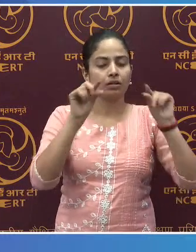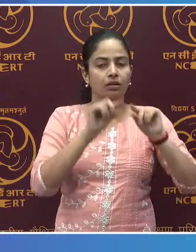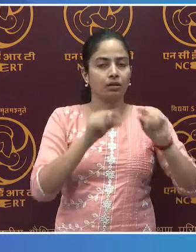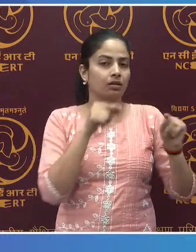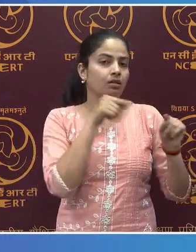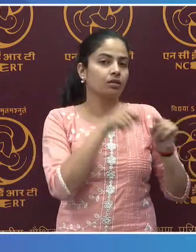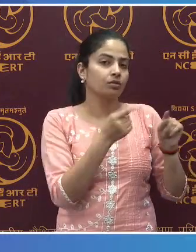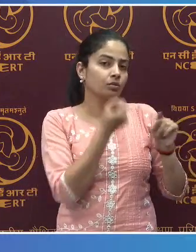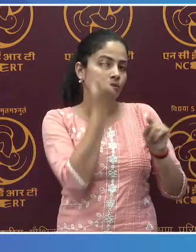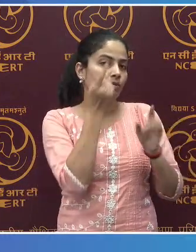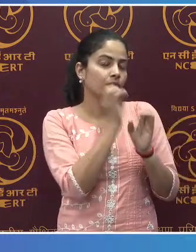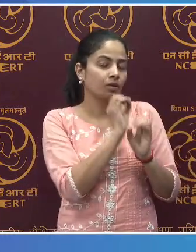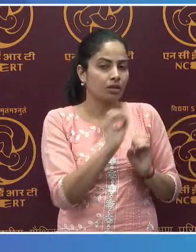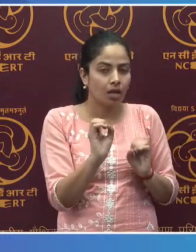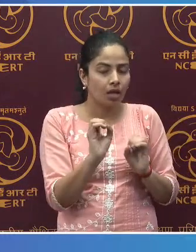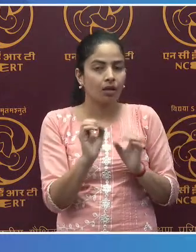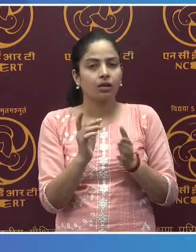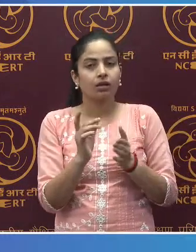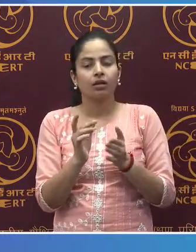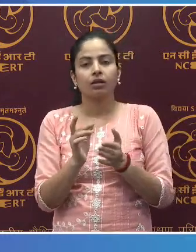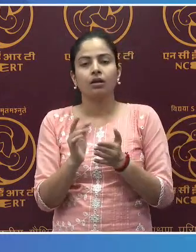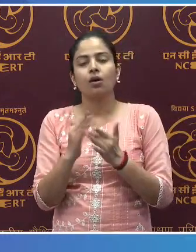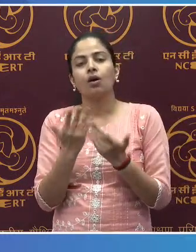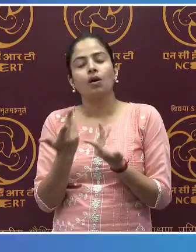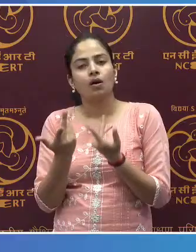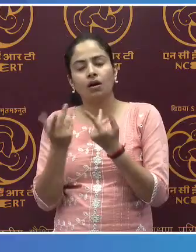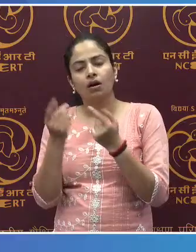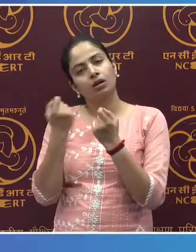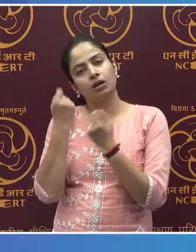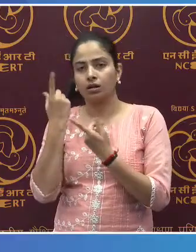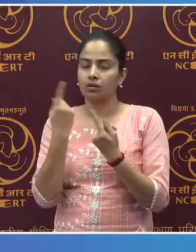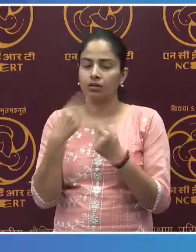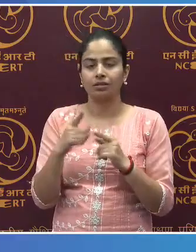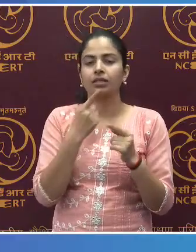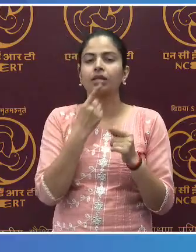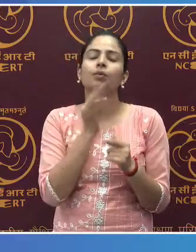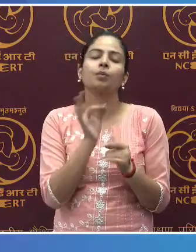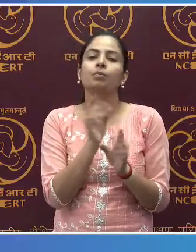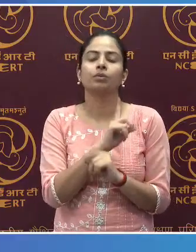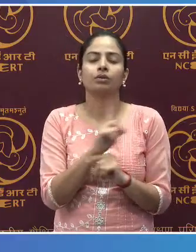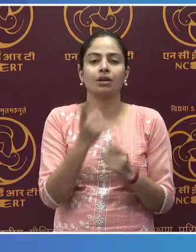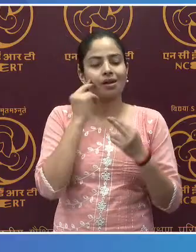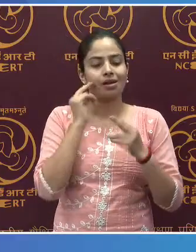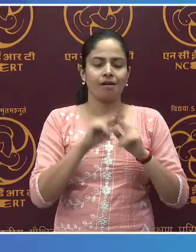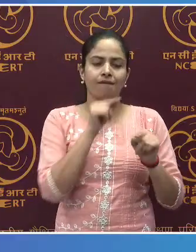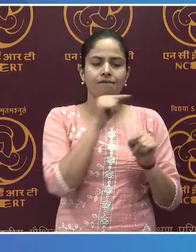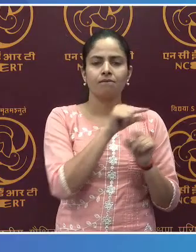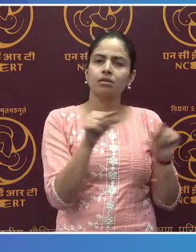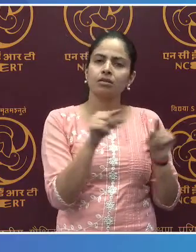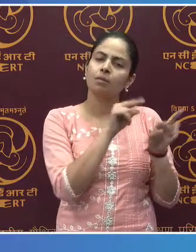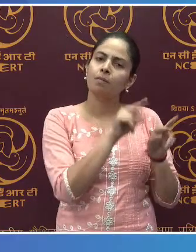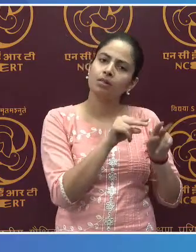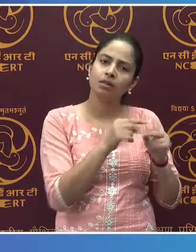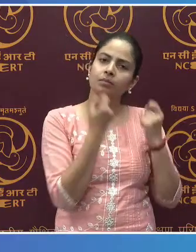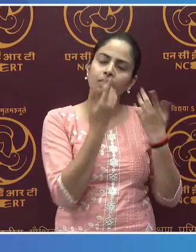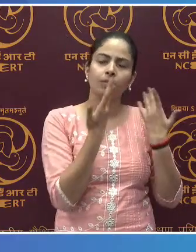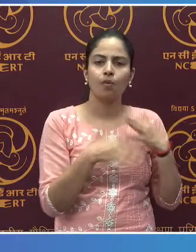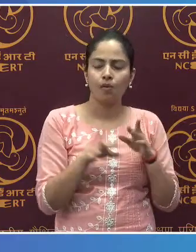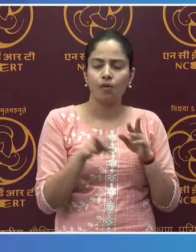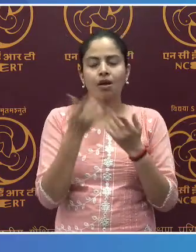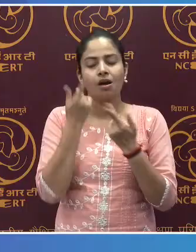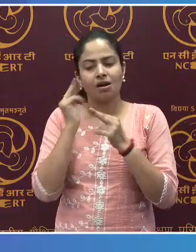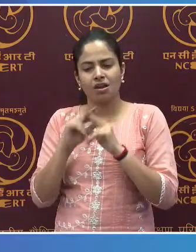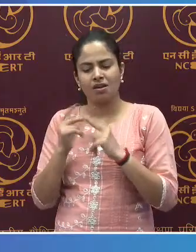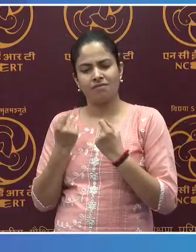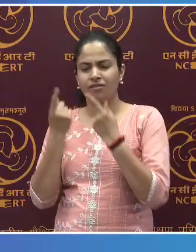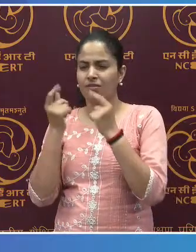not, or the quote or not, that really does not matter a lot. If you understand this quote, well and good. If you are not able to understand this quote, don't